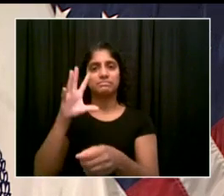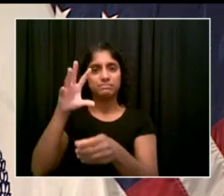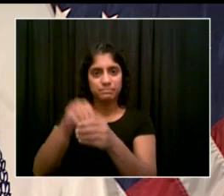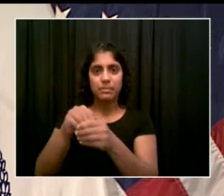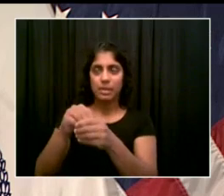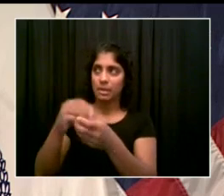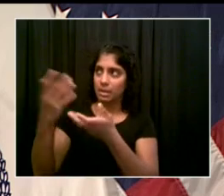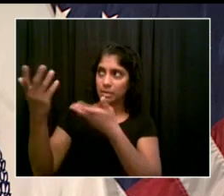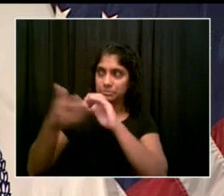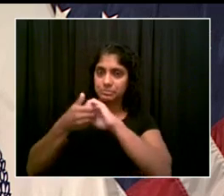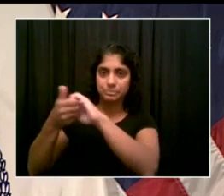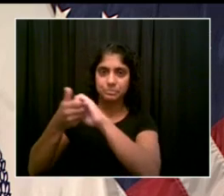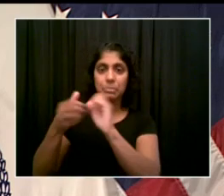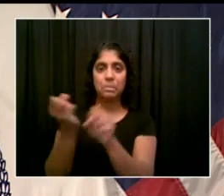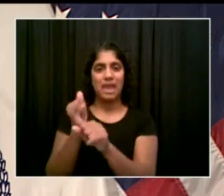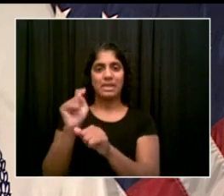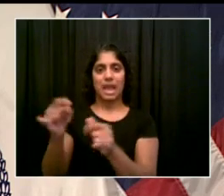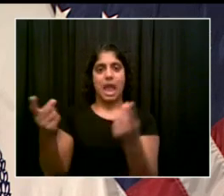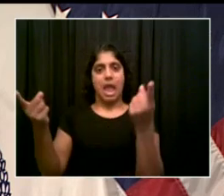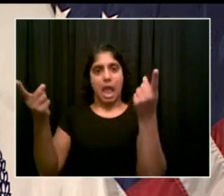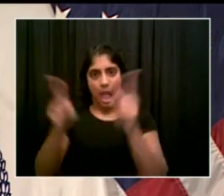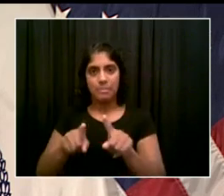Chris Sommerfeld from the Daily News.